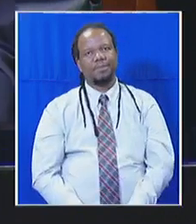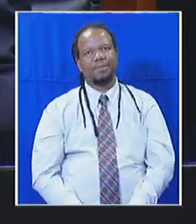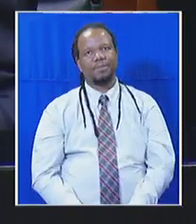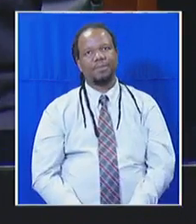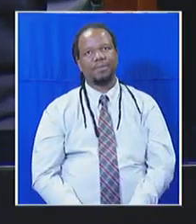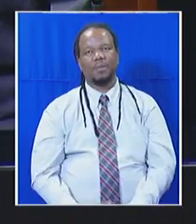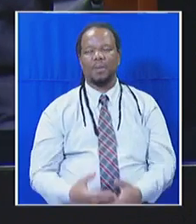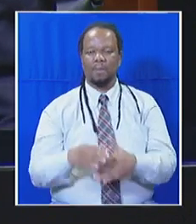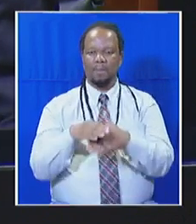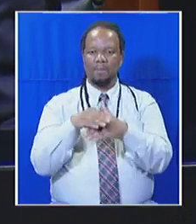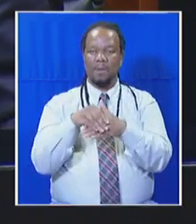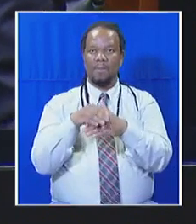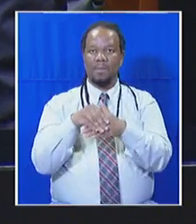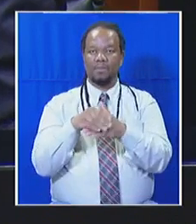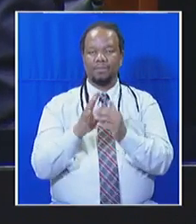Honorable members,